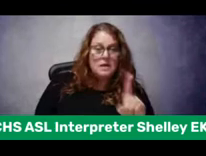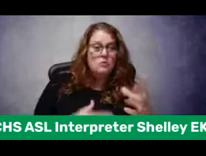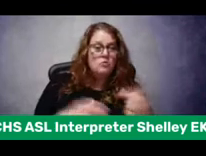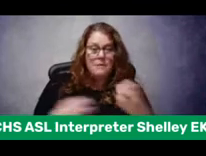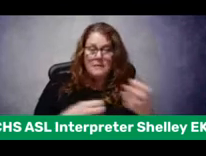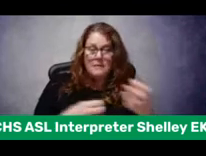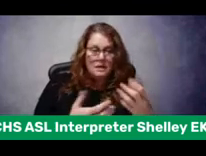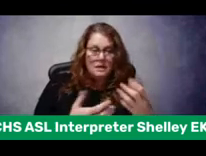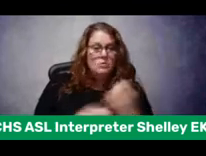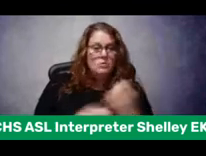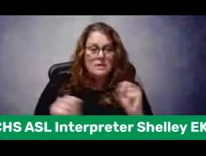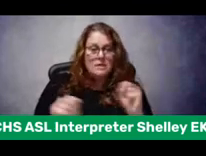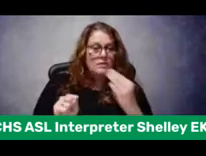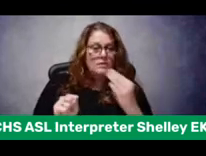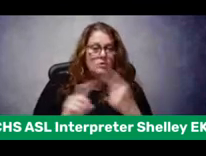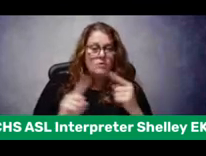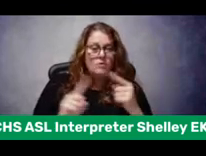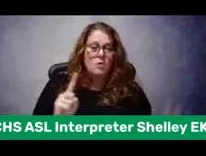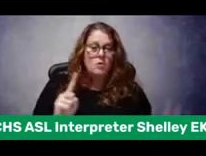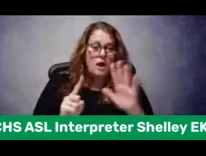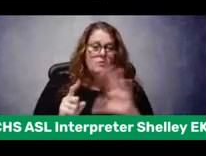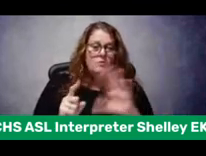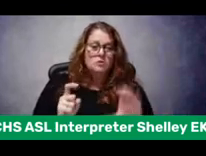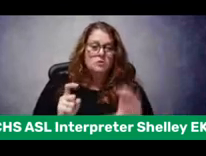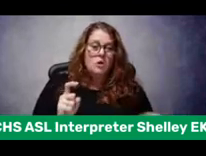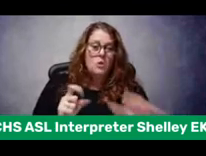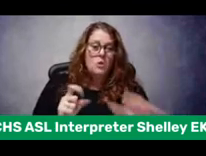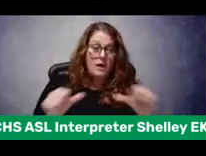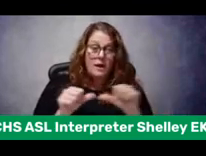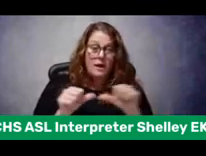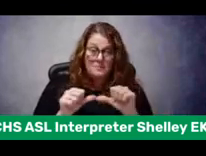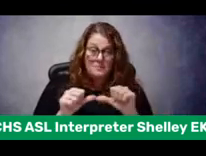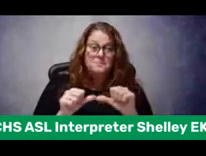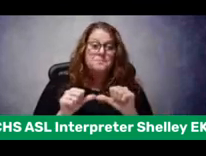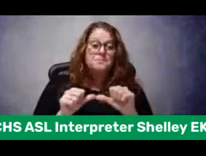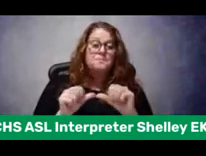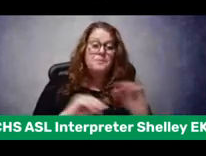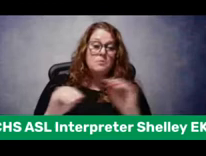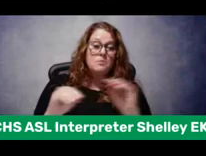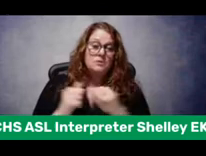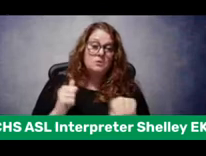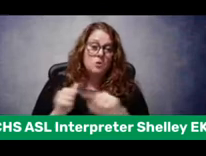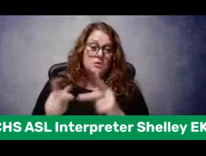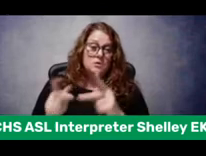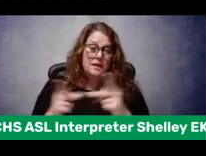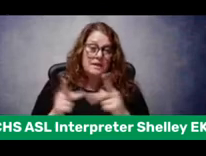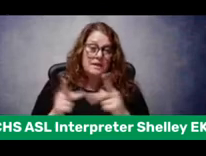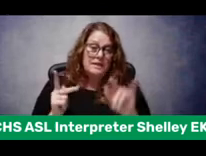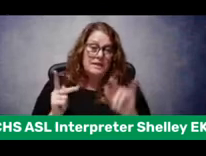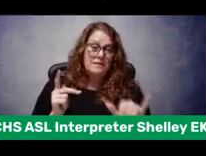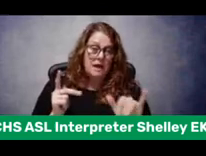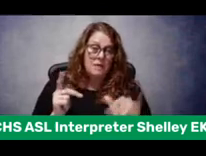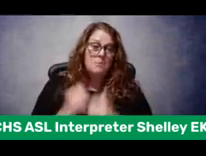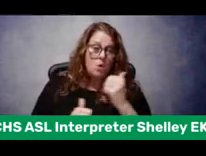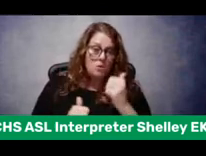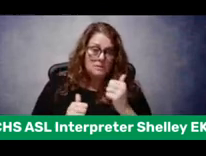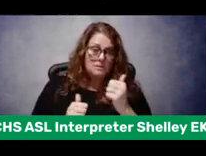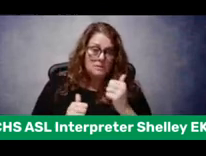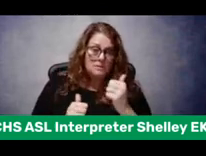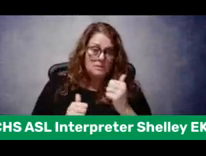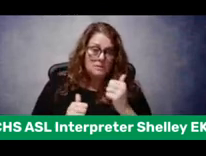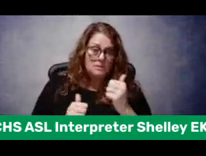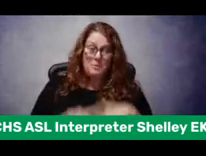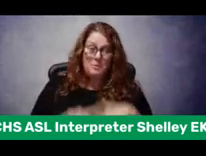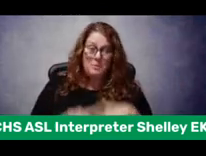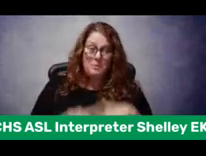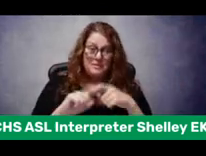we're rescuing food from throughout the Chicagoland area and then moving it to those places that need it most. And I will pause